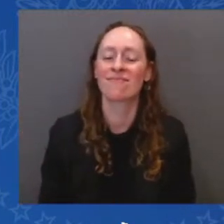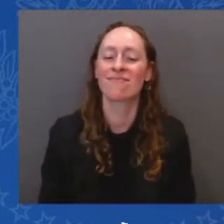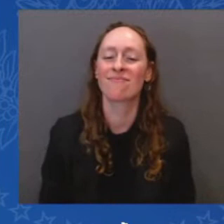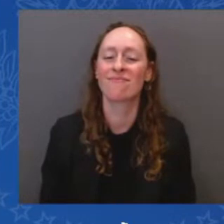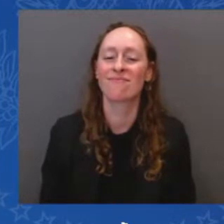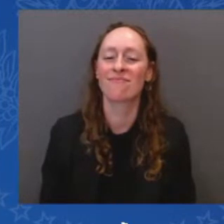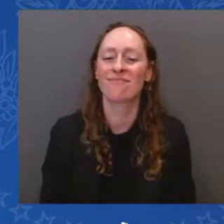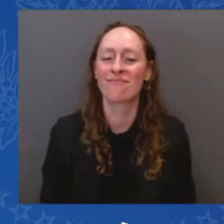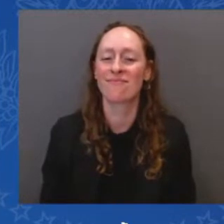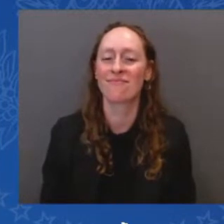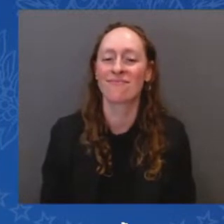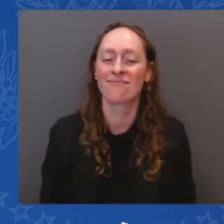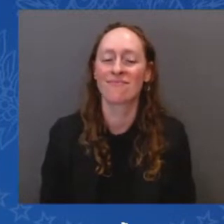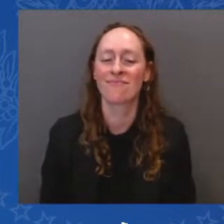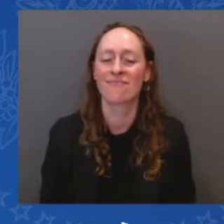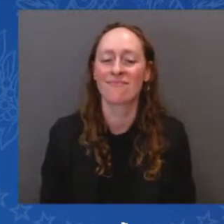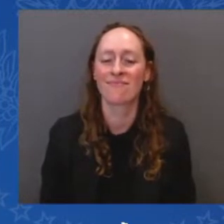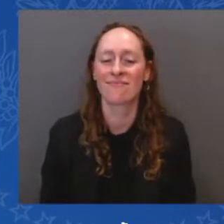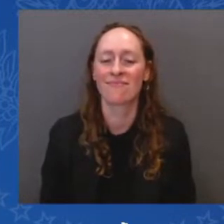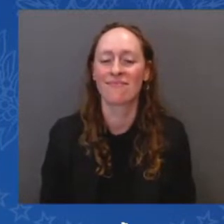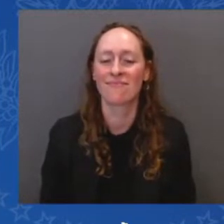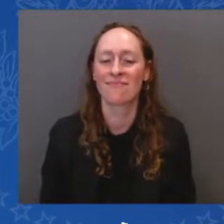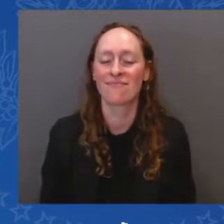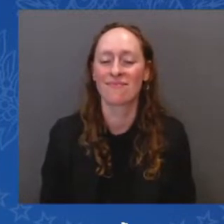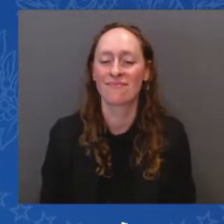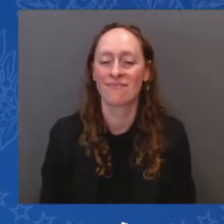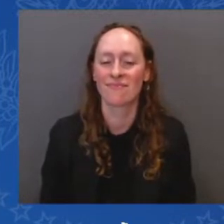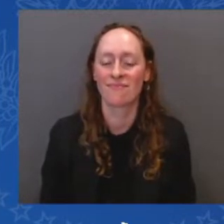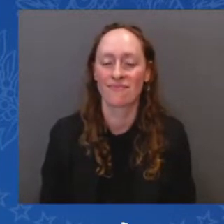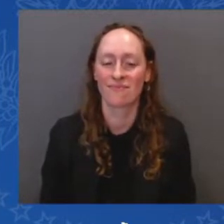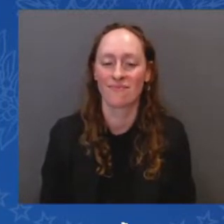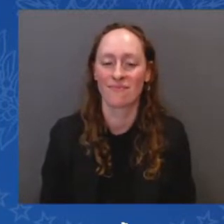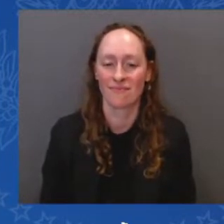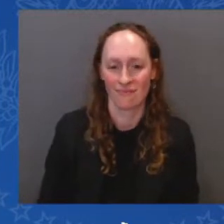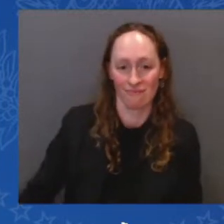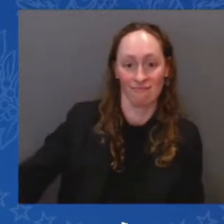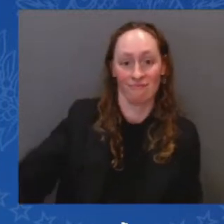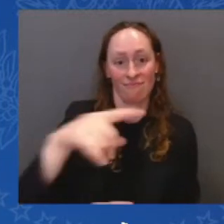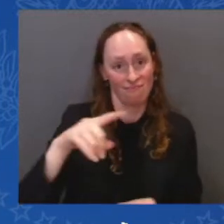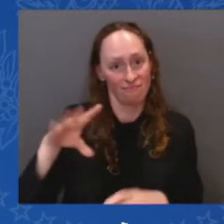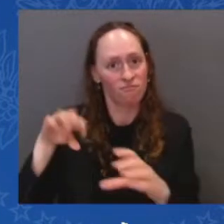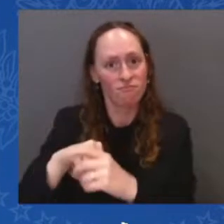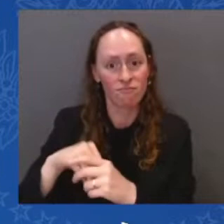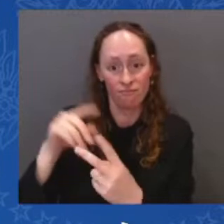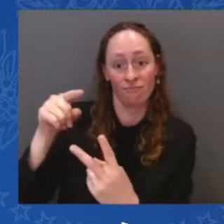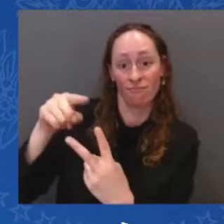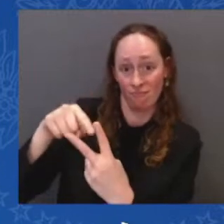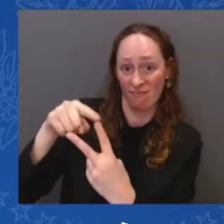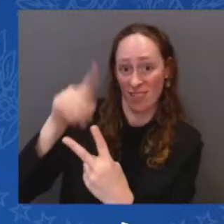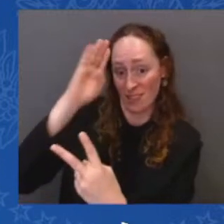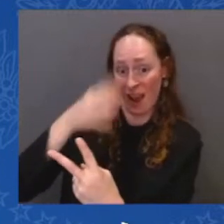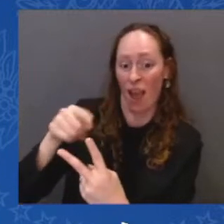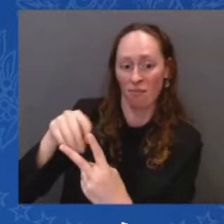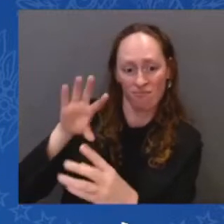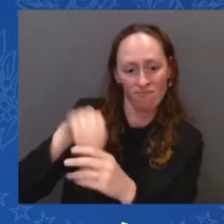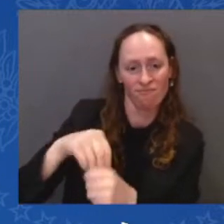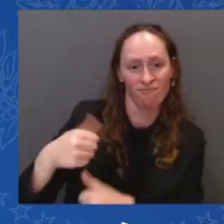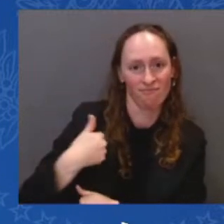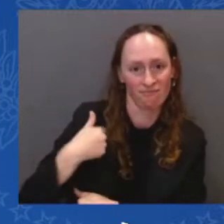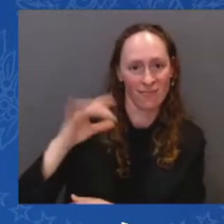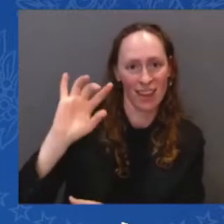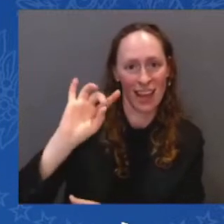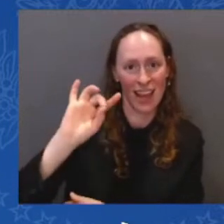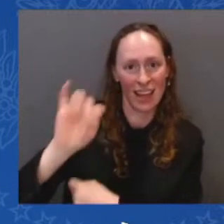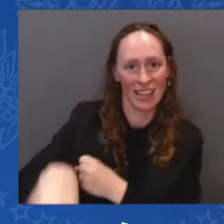including as a company commander and a troop commander in the 82nd Airborne Division. This is an extraordinary